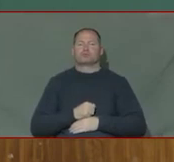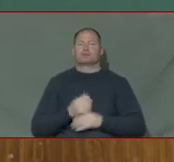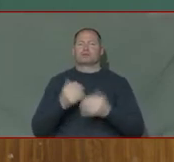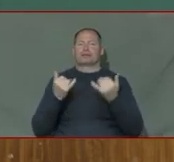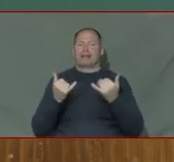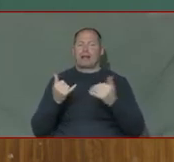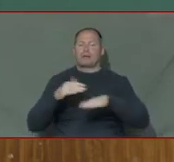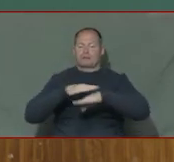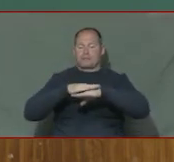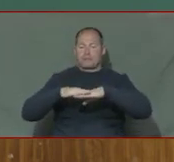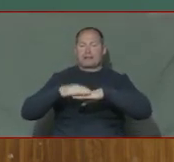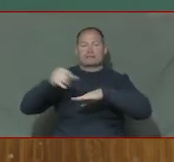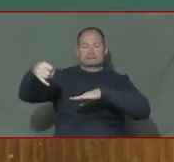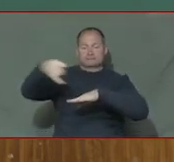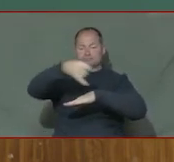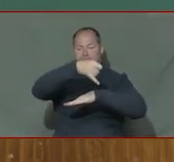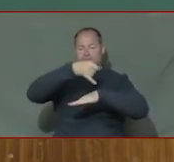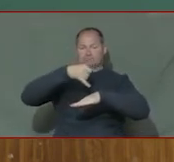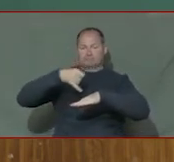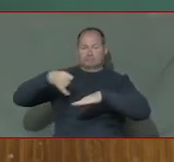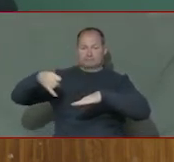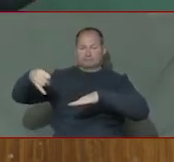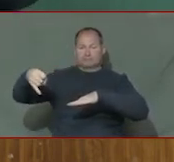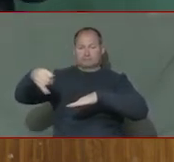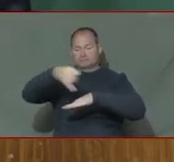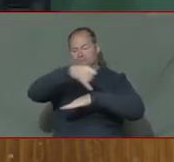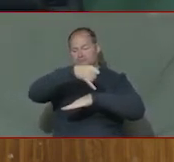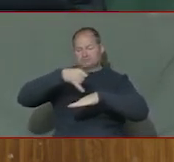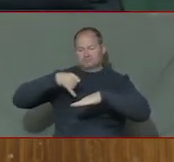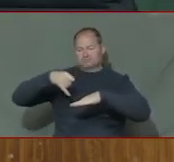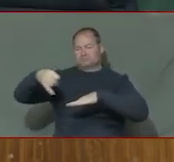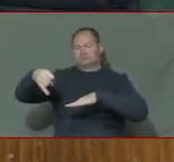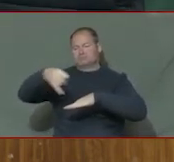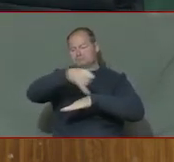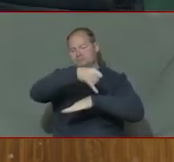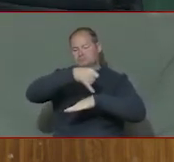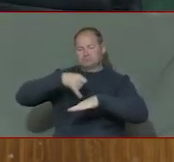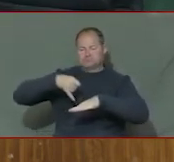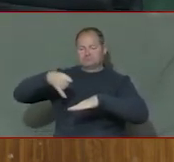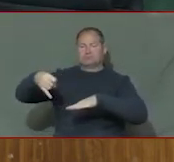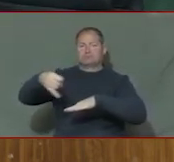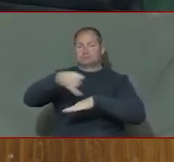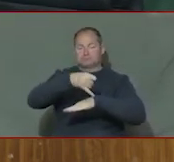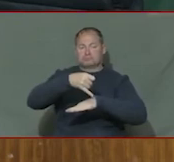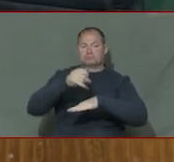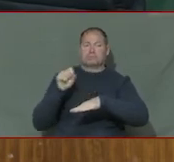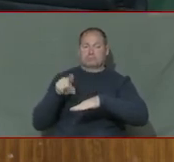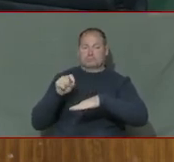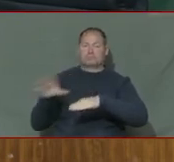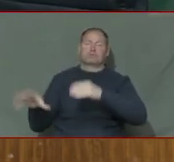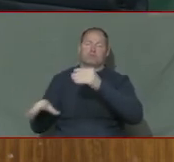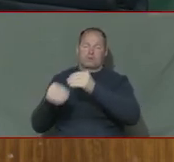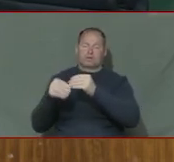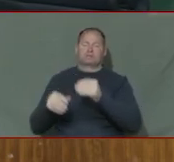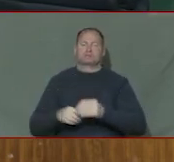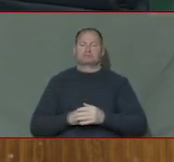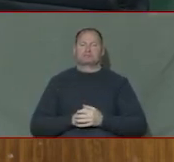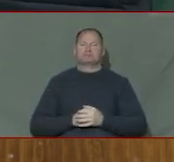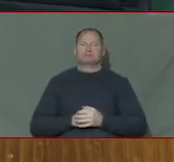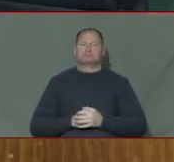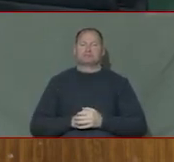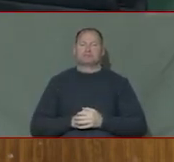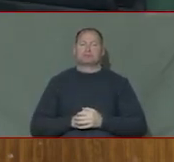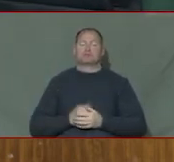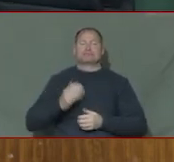the base. The perimeter of a square, of a triangle, is side 1 plus side 2 plus side